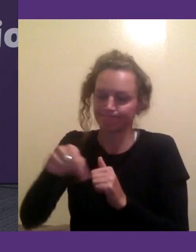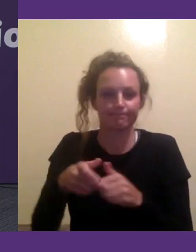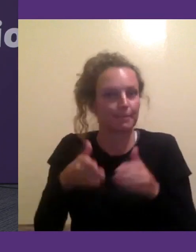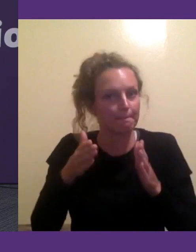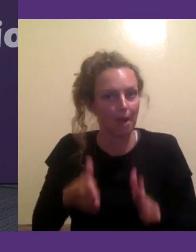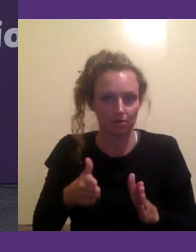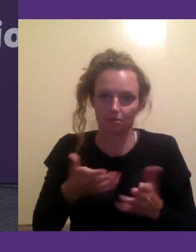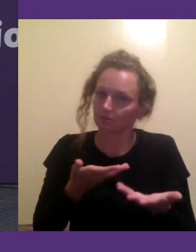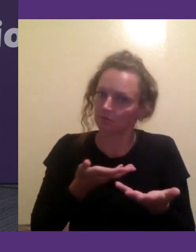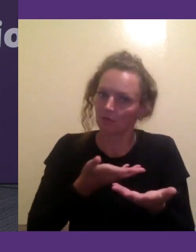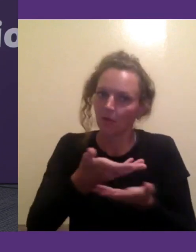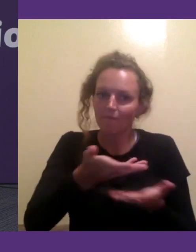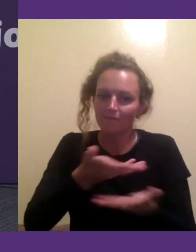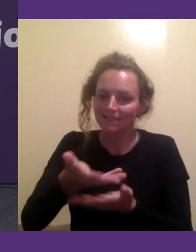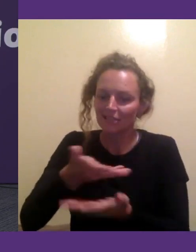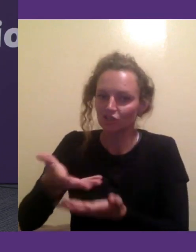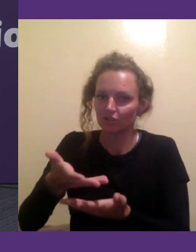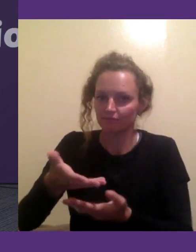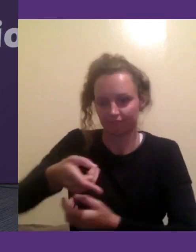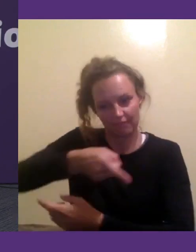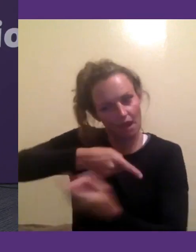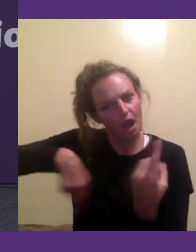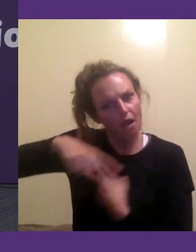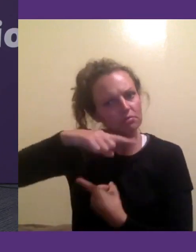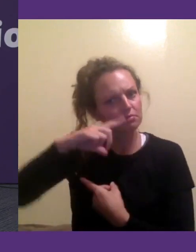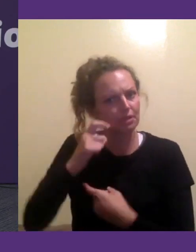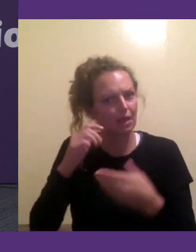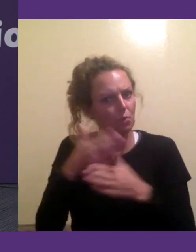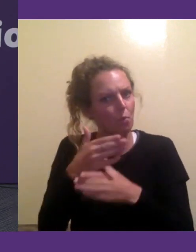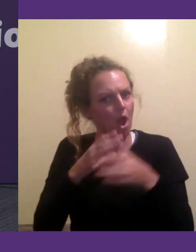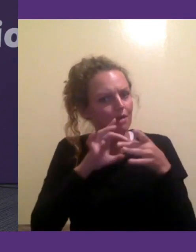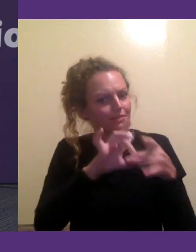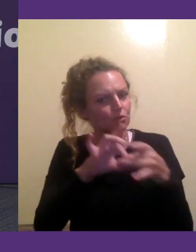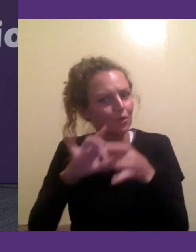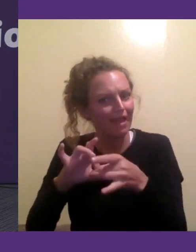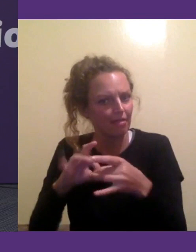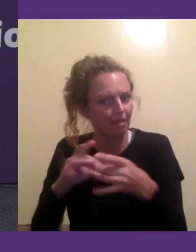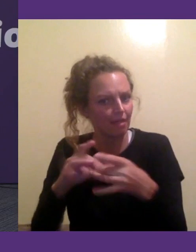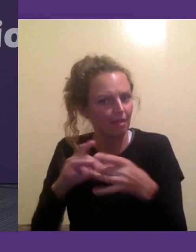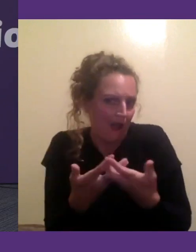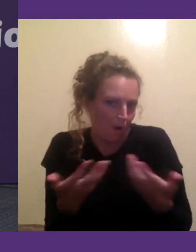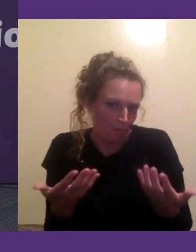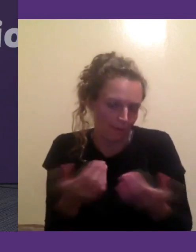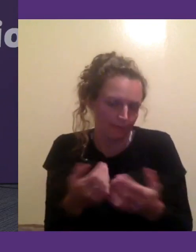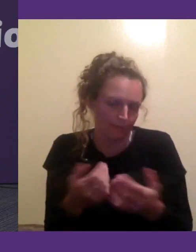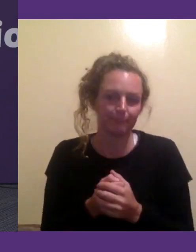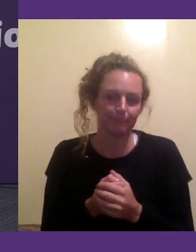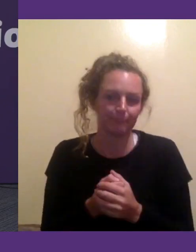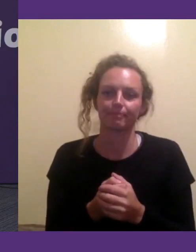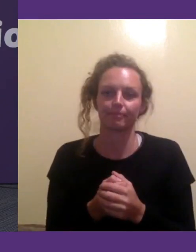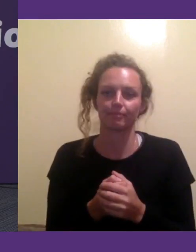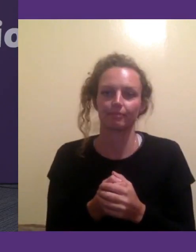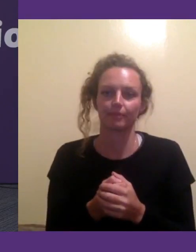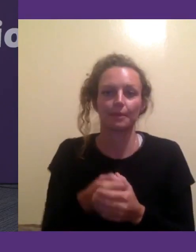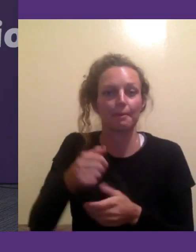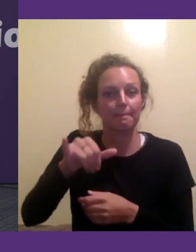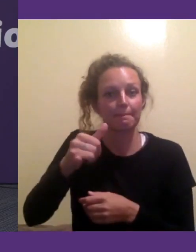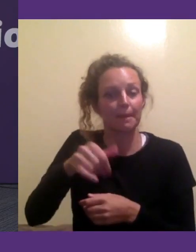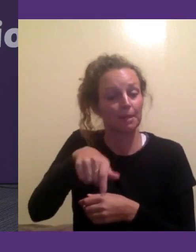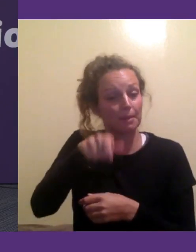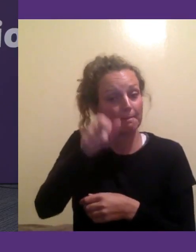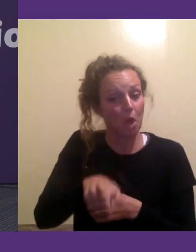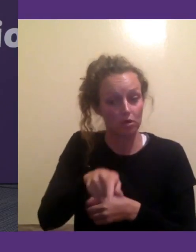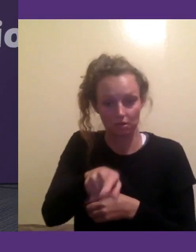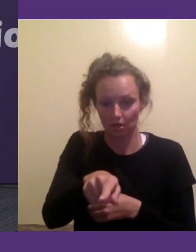what can we do together, and that may be those bigger picture things. It may just be if you're someone your company is new